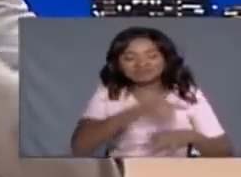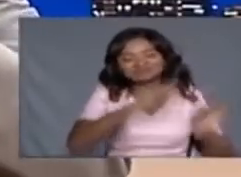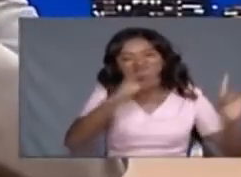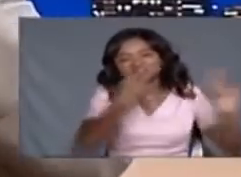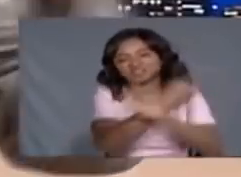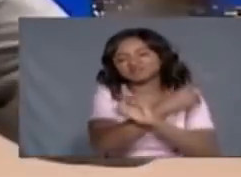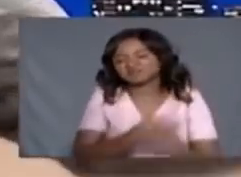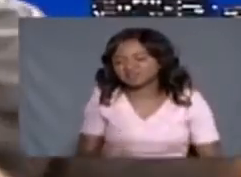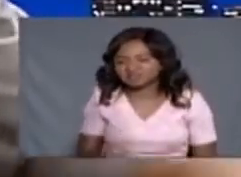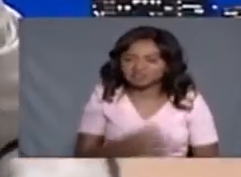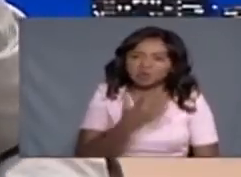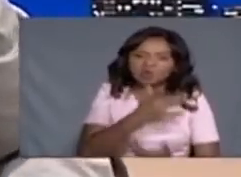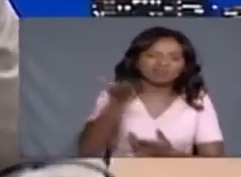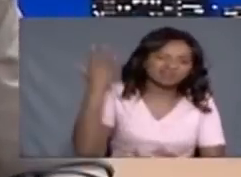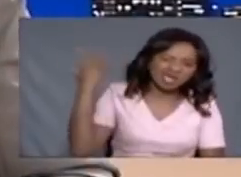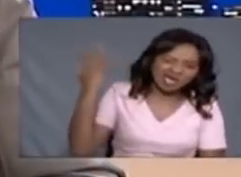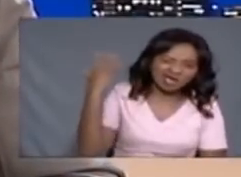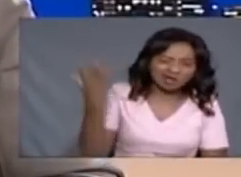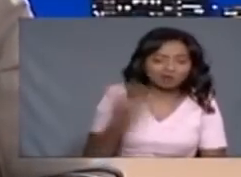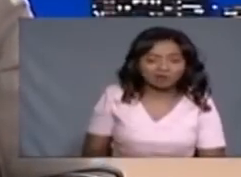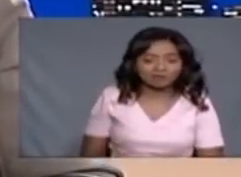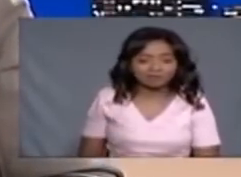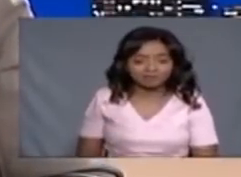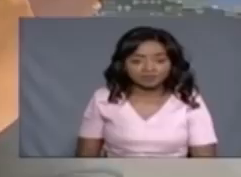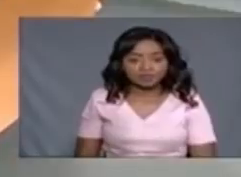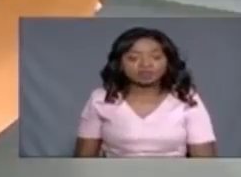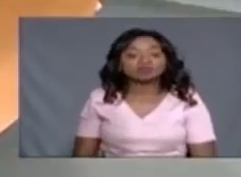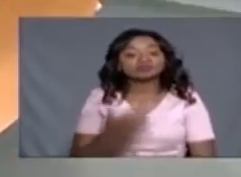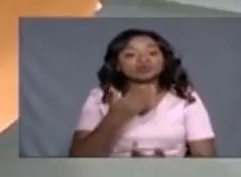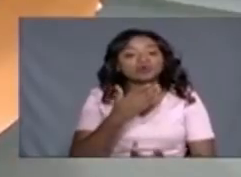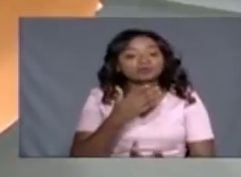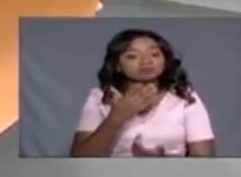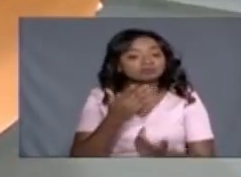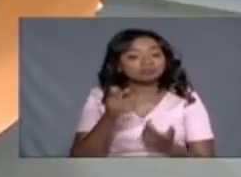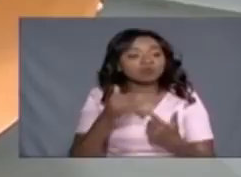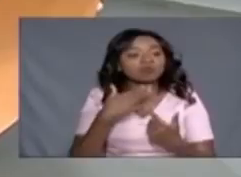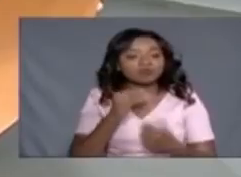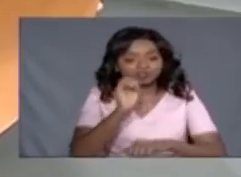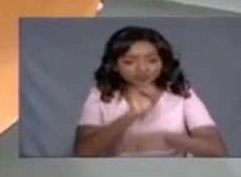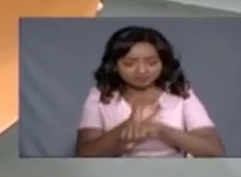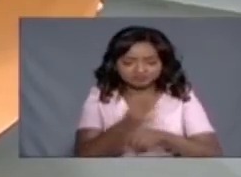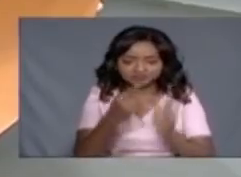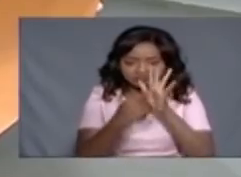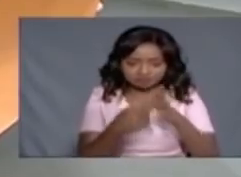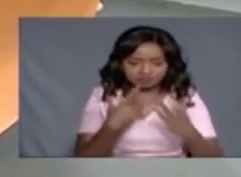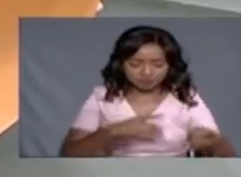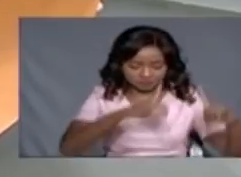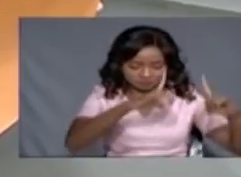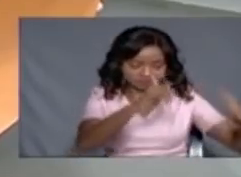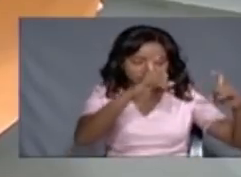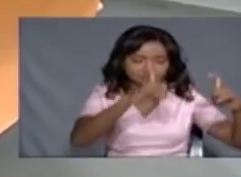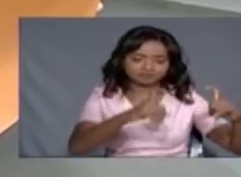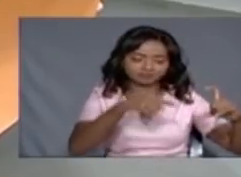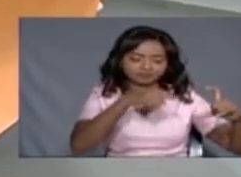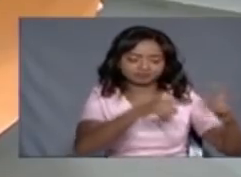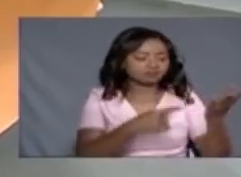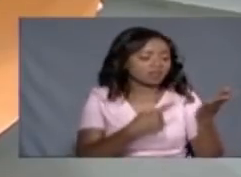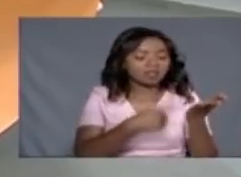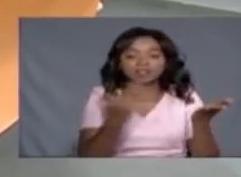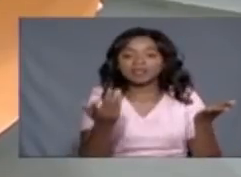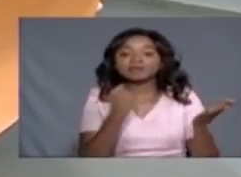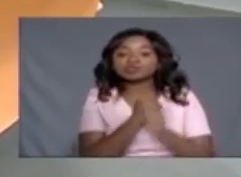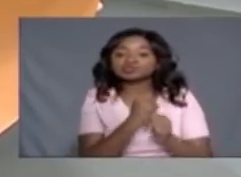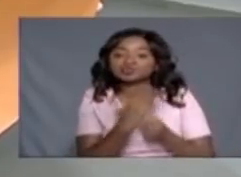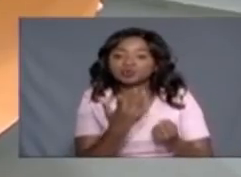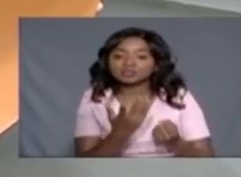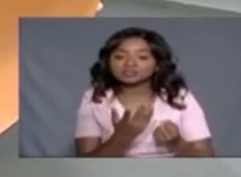place or some years ago. So beyond advising them, what are they to do? So you have a picture of a locust on your phone, what do you do next? Then we go